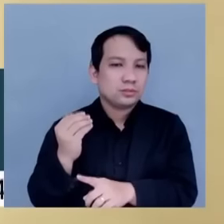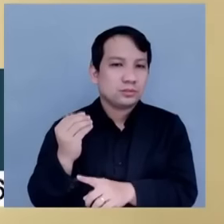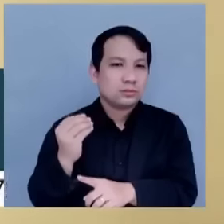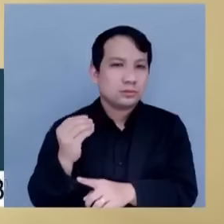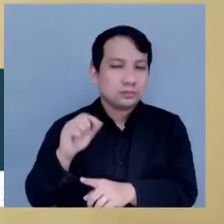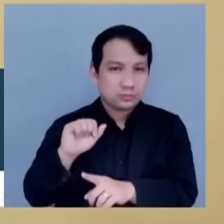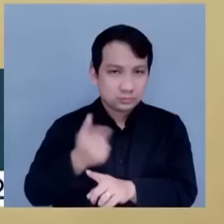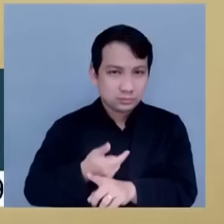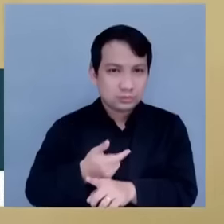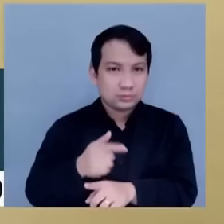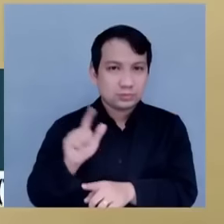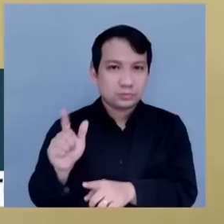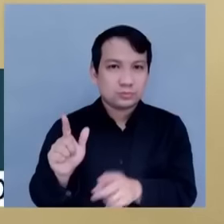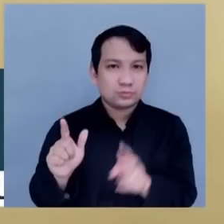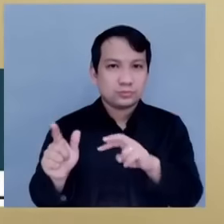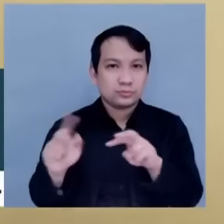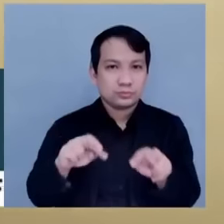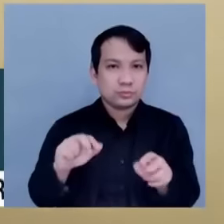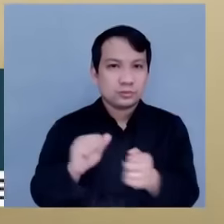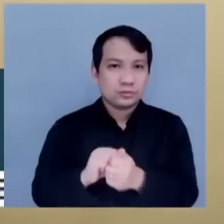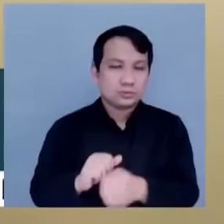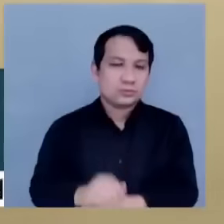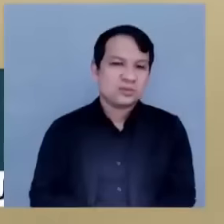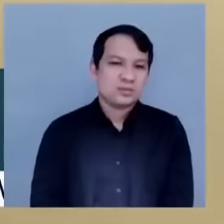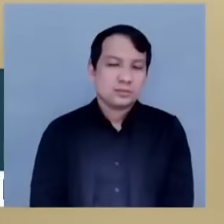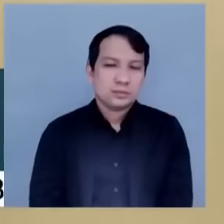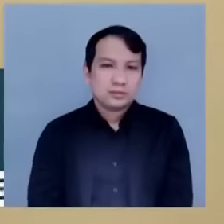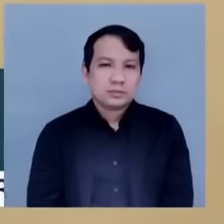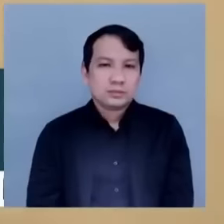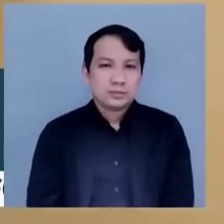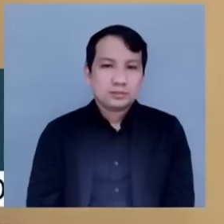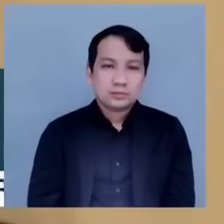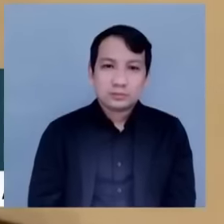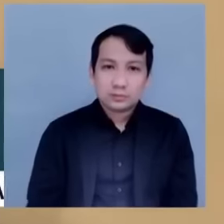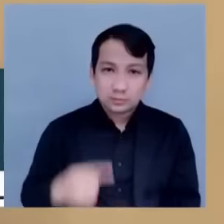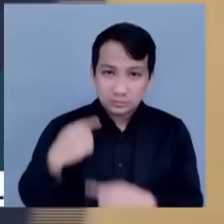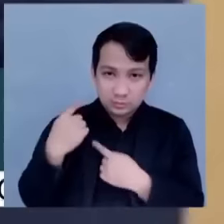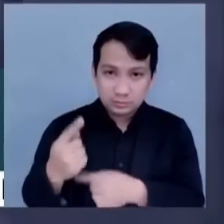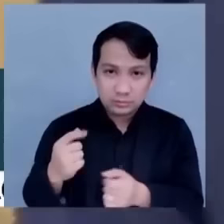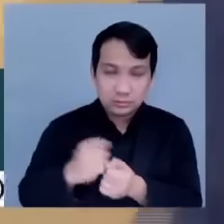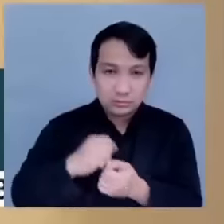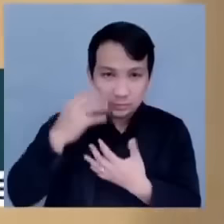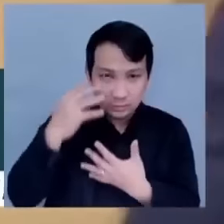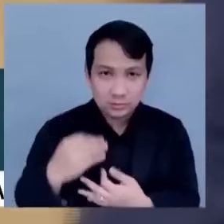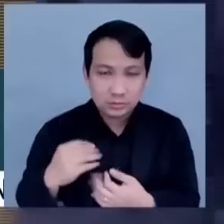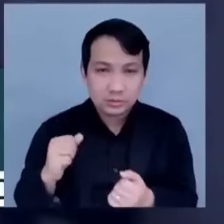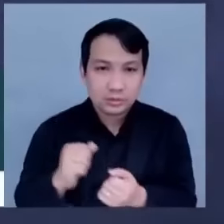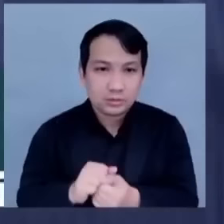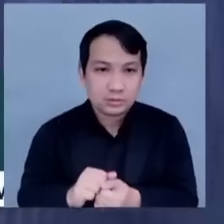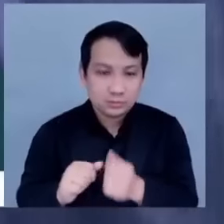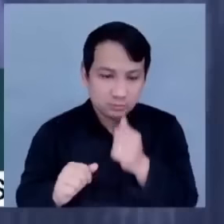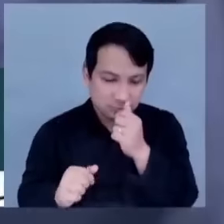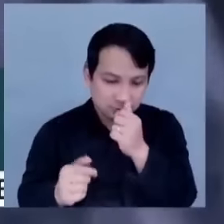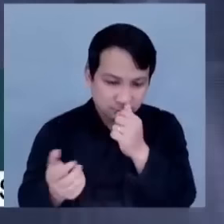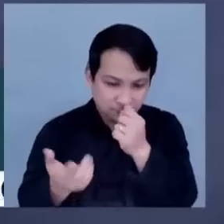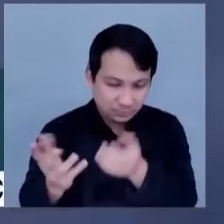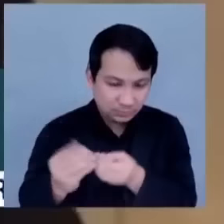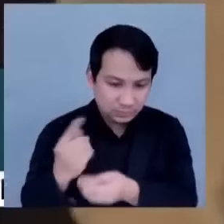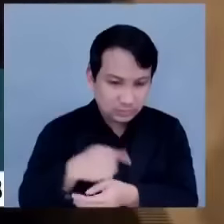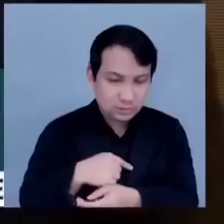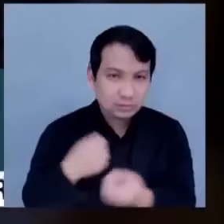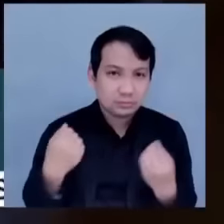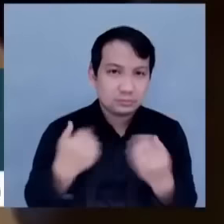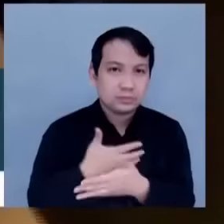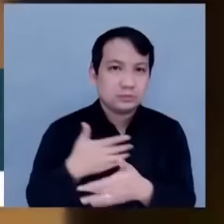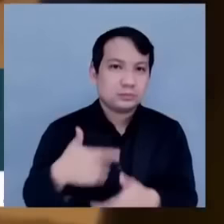August 22. Mm-hmm. Yun talaga, she was decided, just that she really feared for her life. Kaya